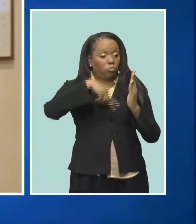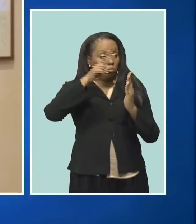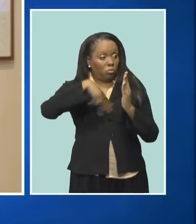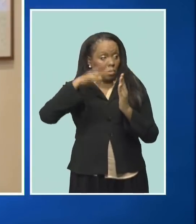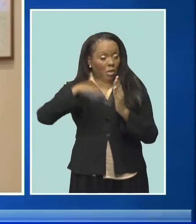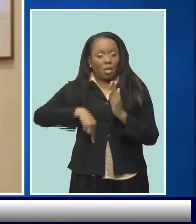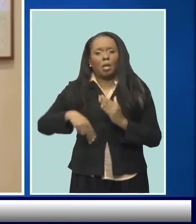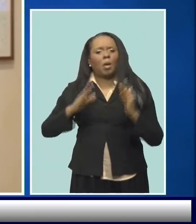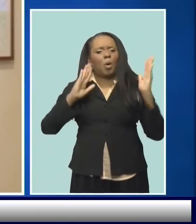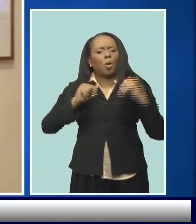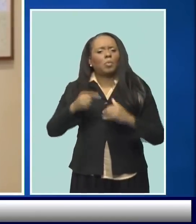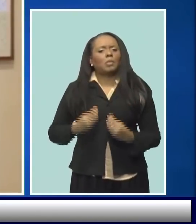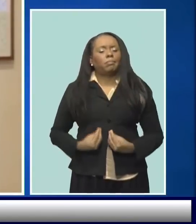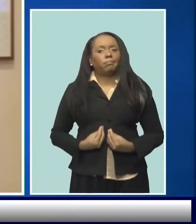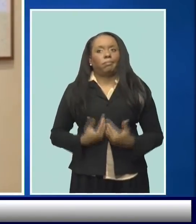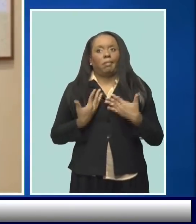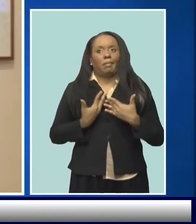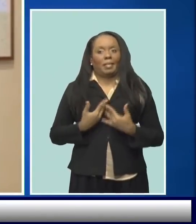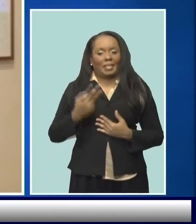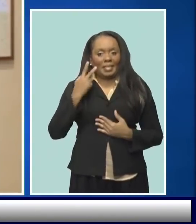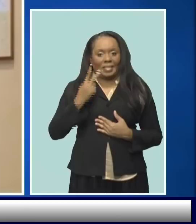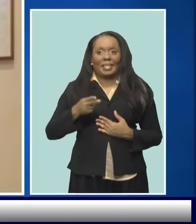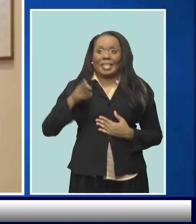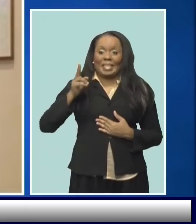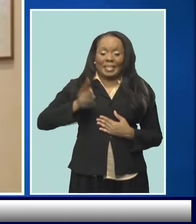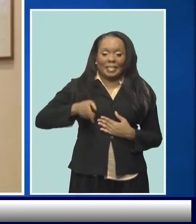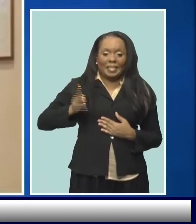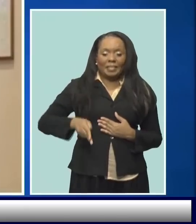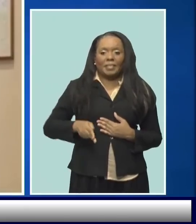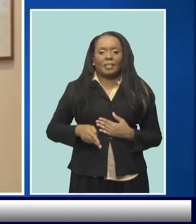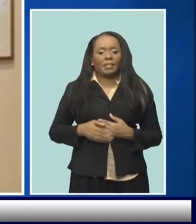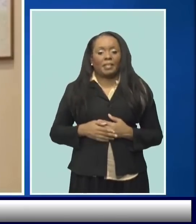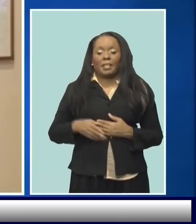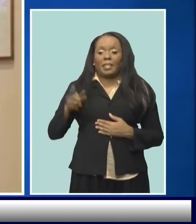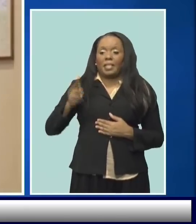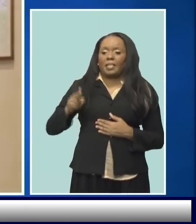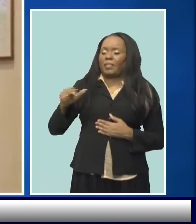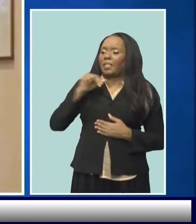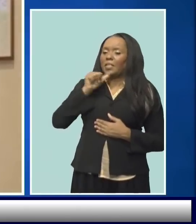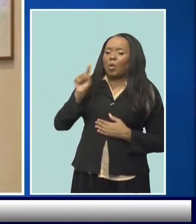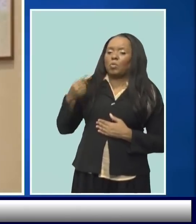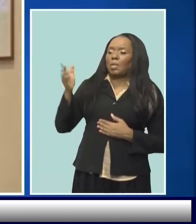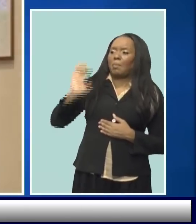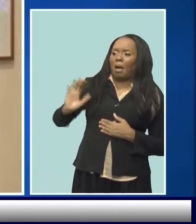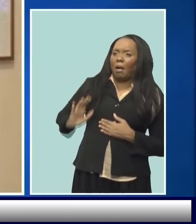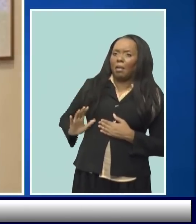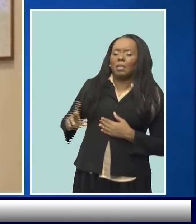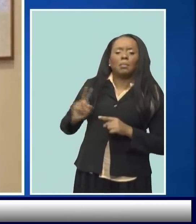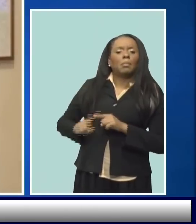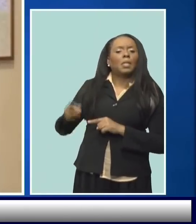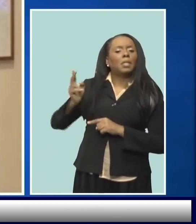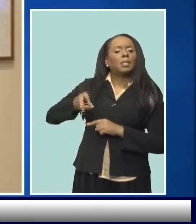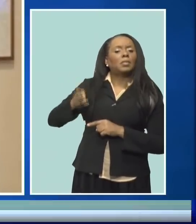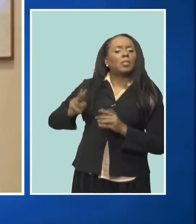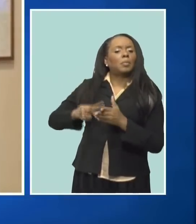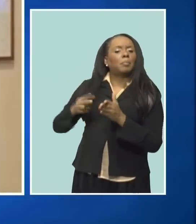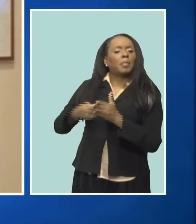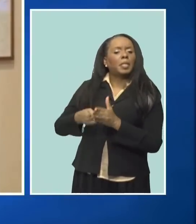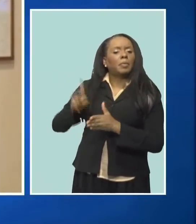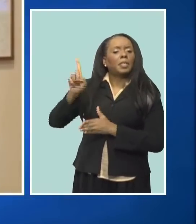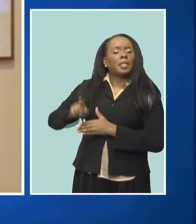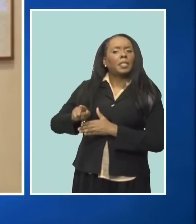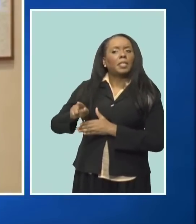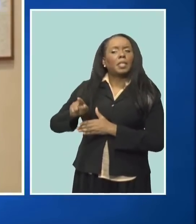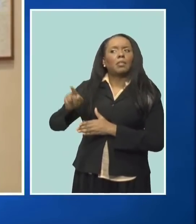you're inspired to see history not as something behind us, but as something calling us forward. If history